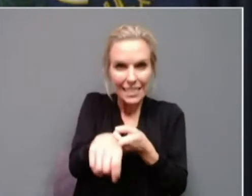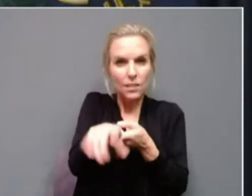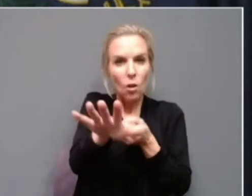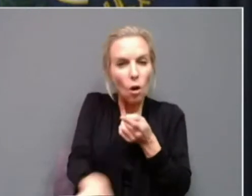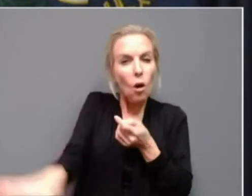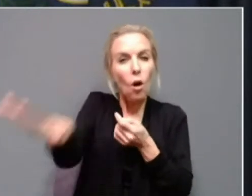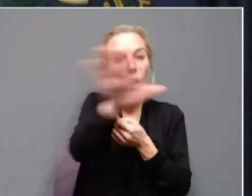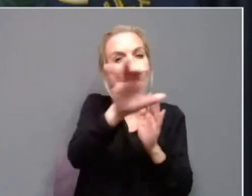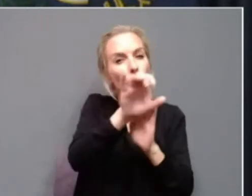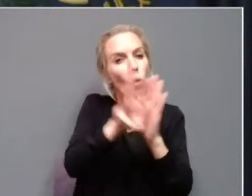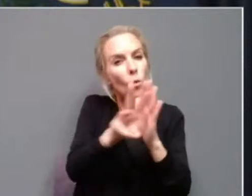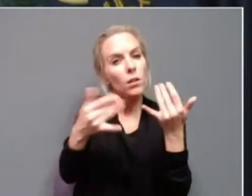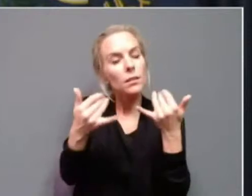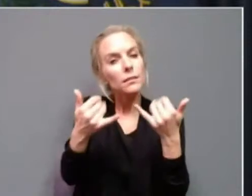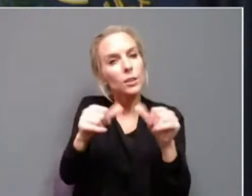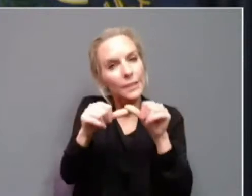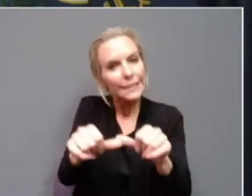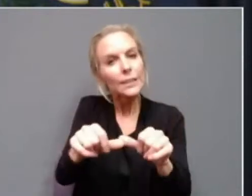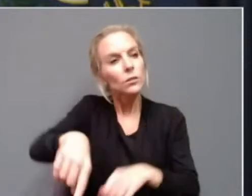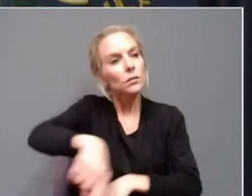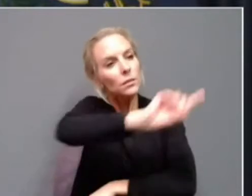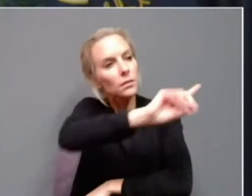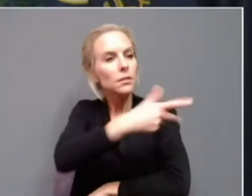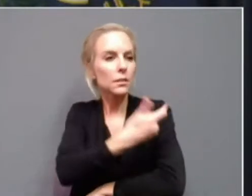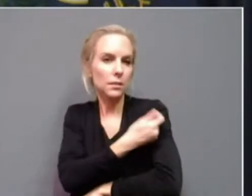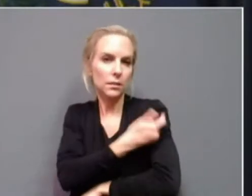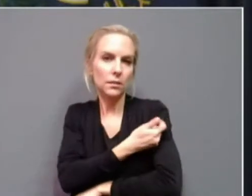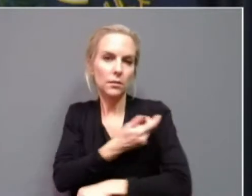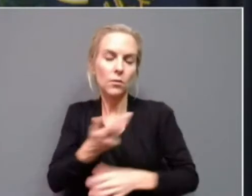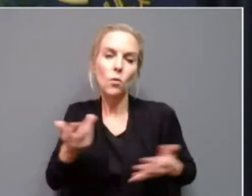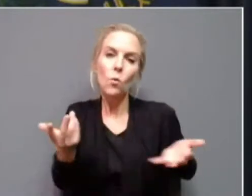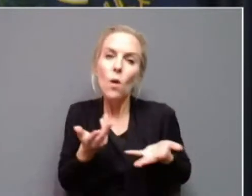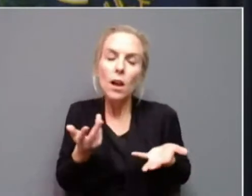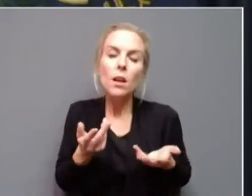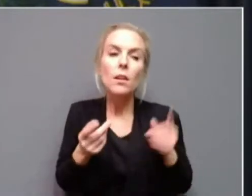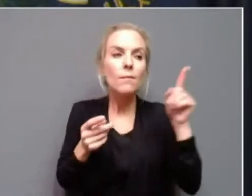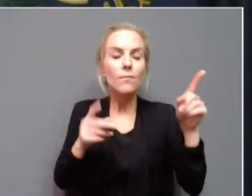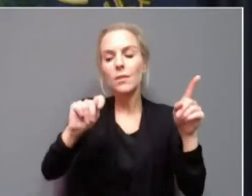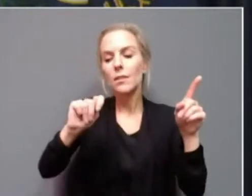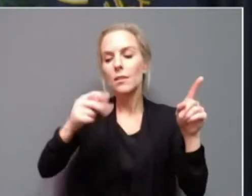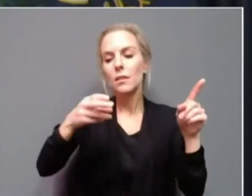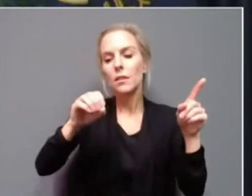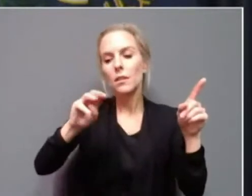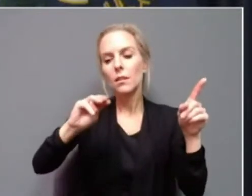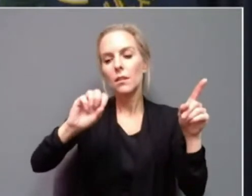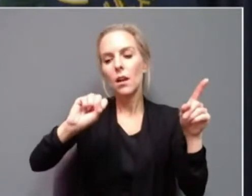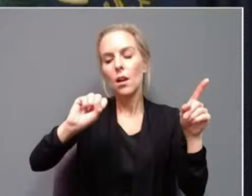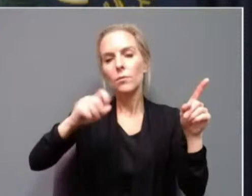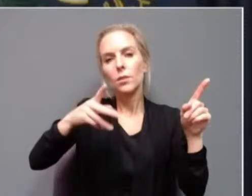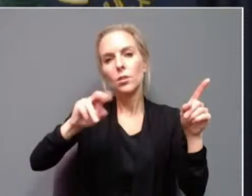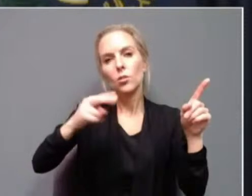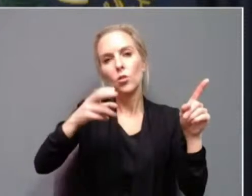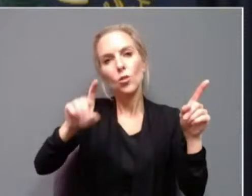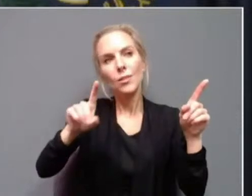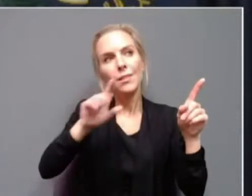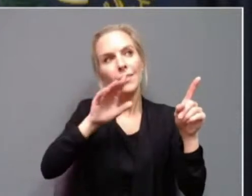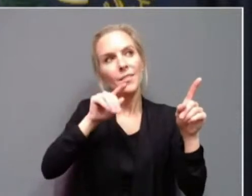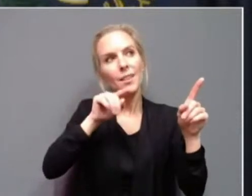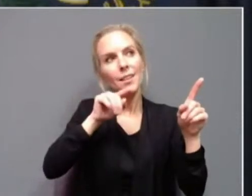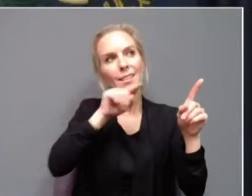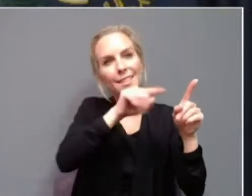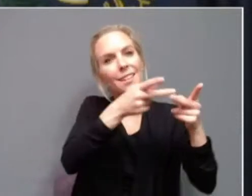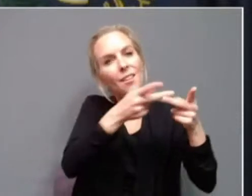continue to get vaccinated is for Thompson Hood's story to be told. And no one can tell that